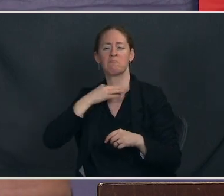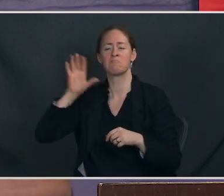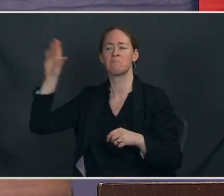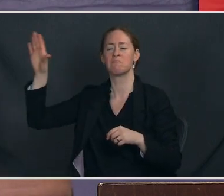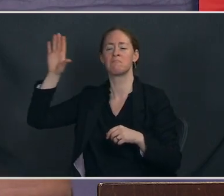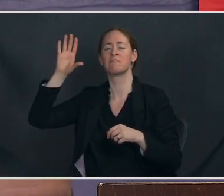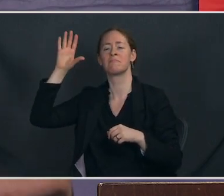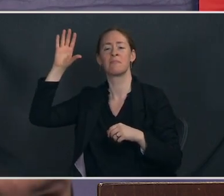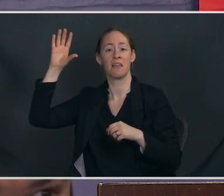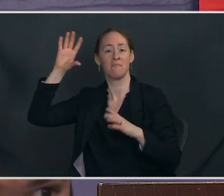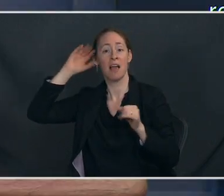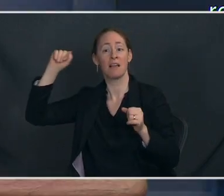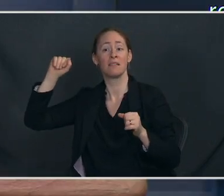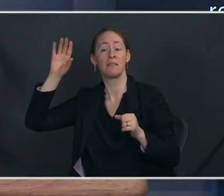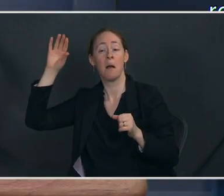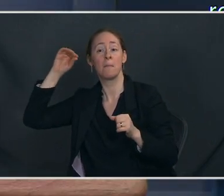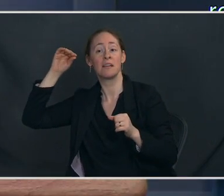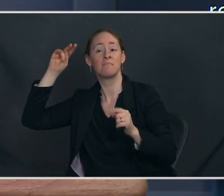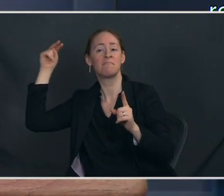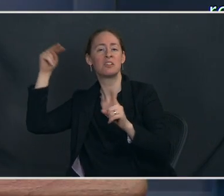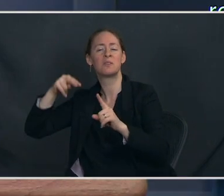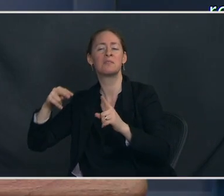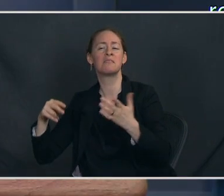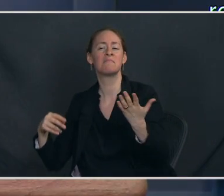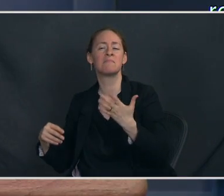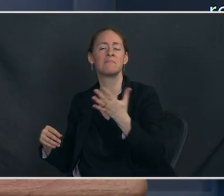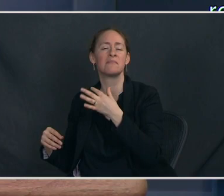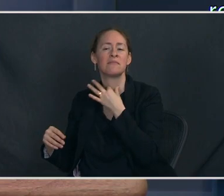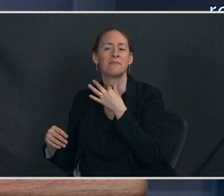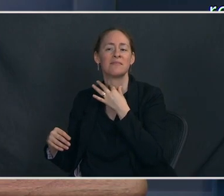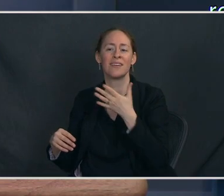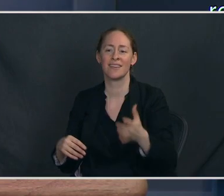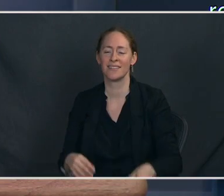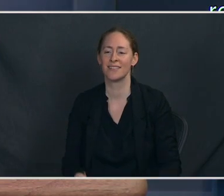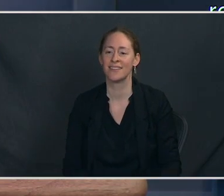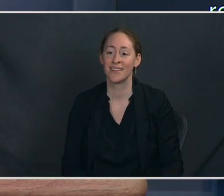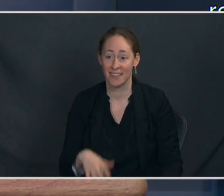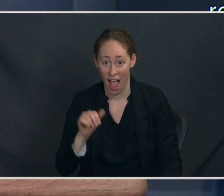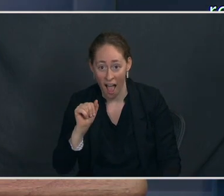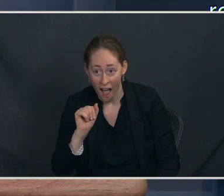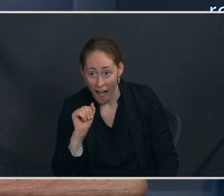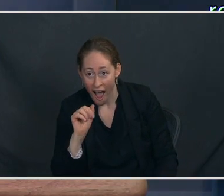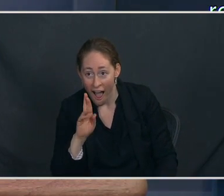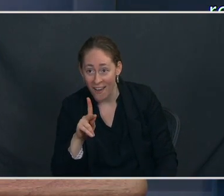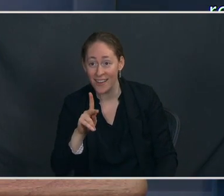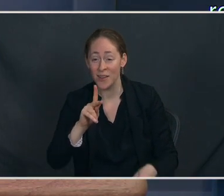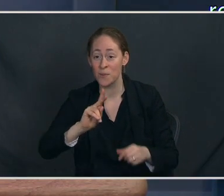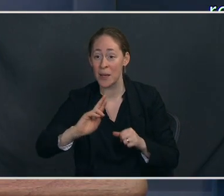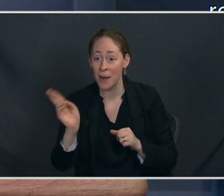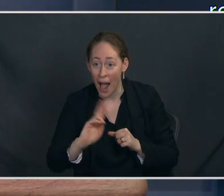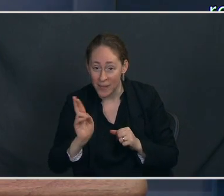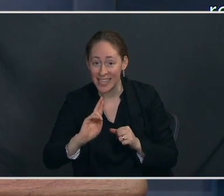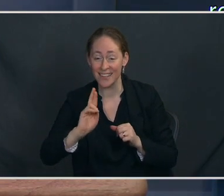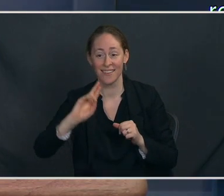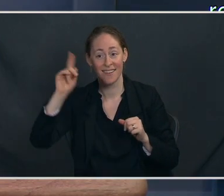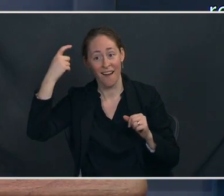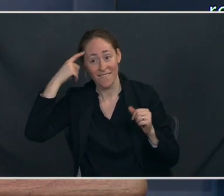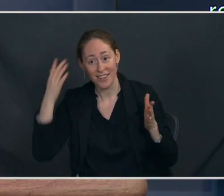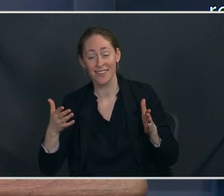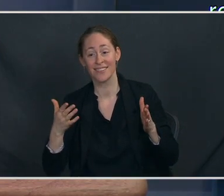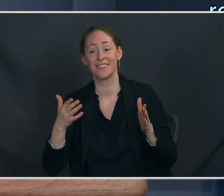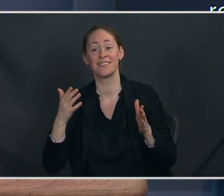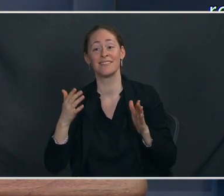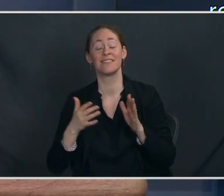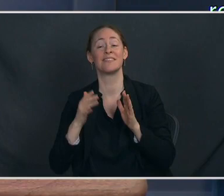of priorities? Wow, how high is the Arkansas Republican gubernatorial primary on the president's list of